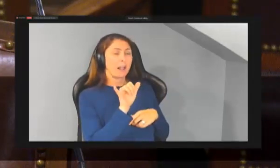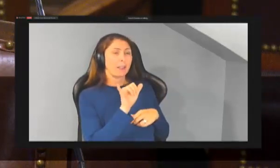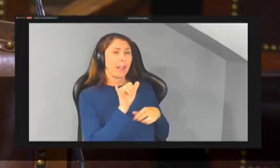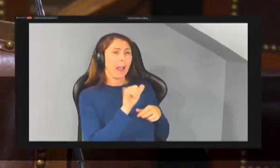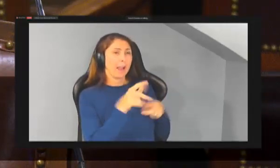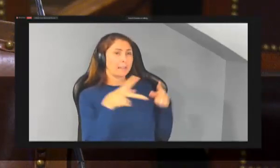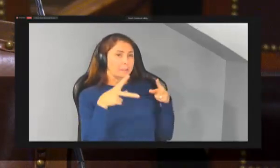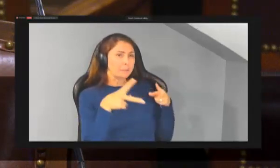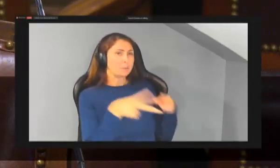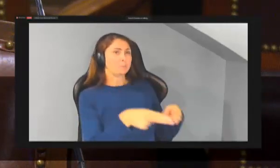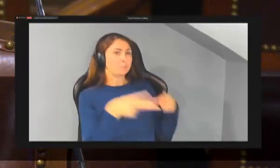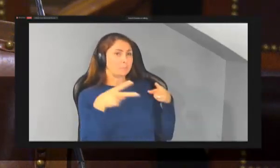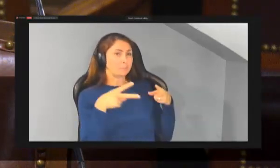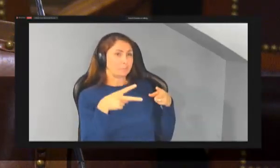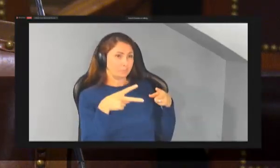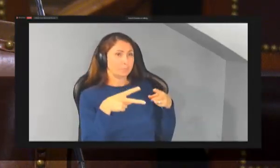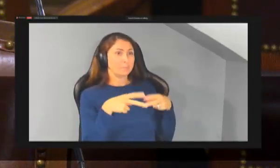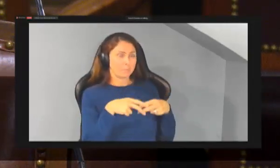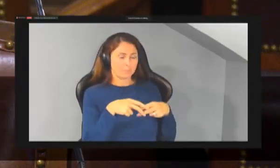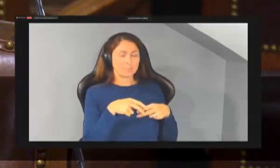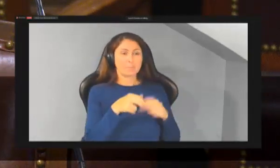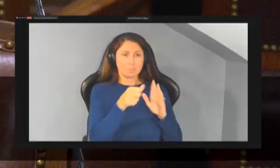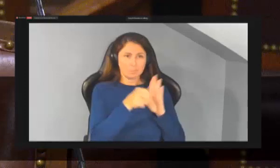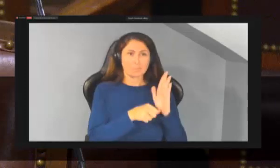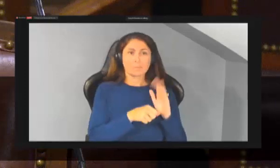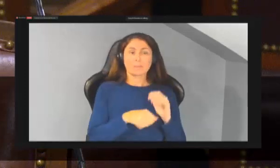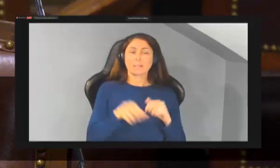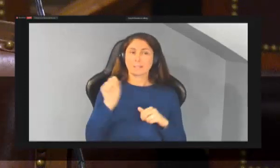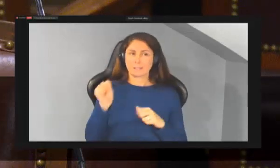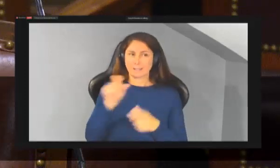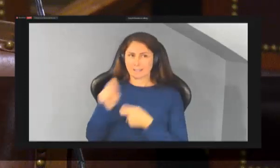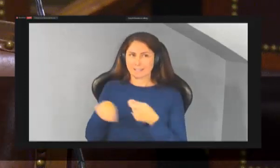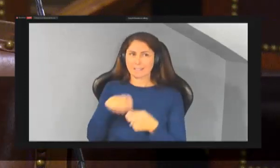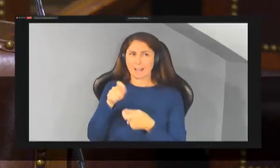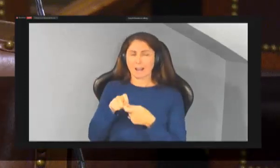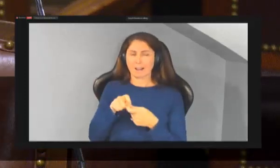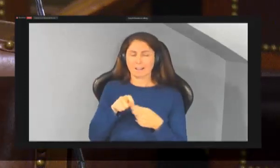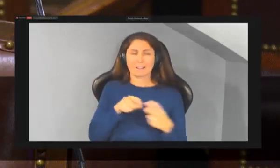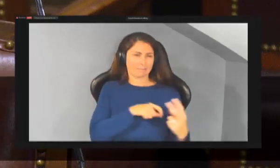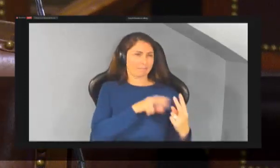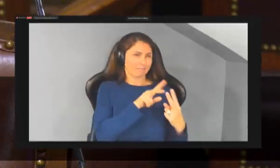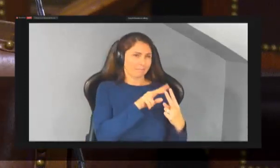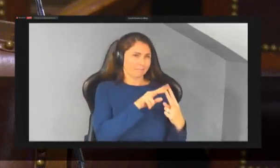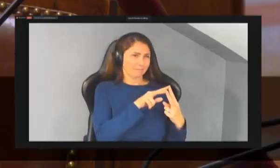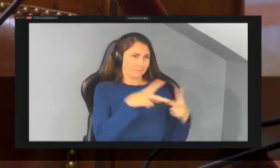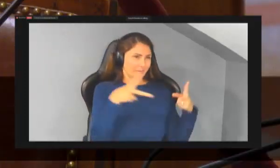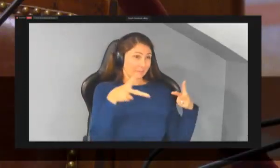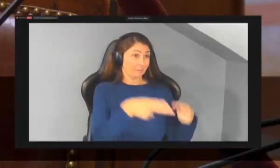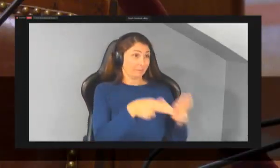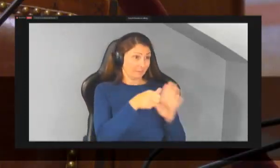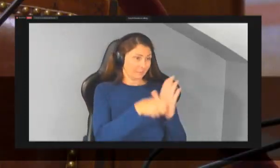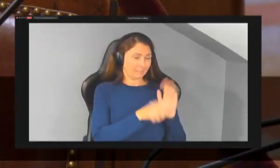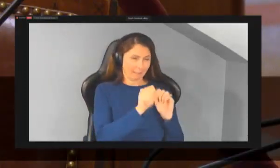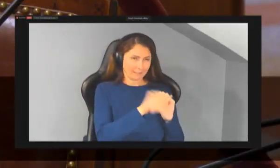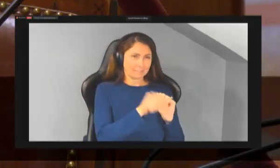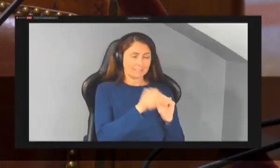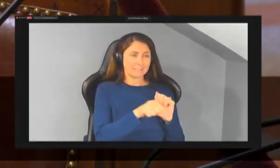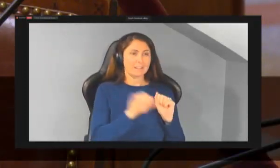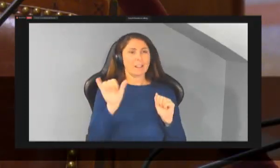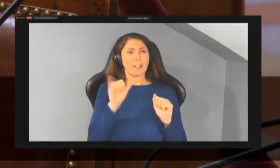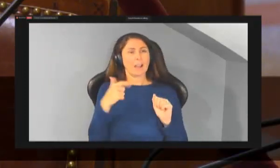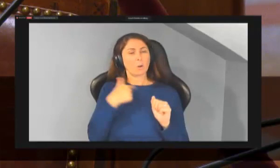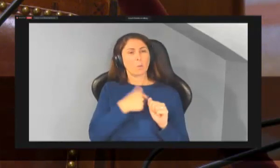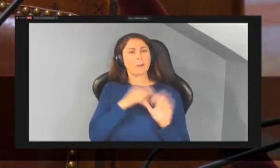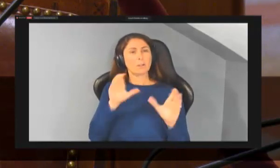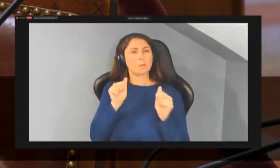trap, neuter, release? Exactly. Trap, spay, in our, forgive me. But yes. Either both. And release, right? Yes. Yeah, like we do with feral cat